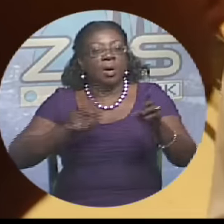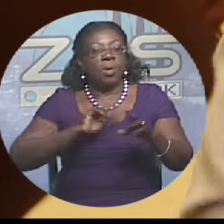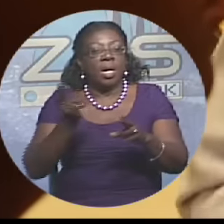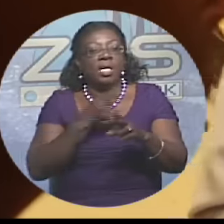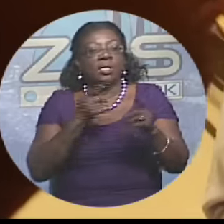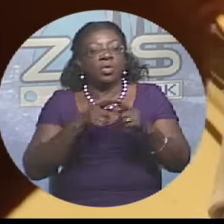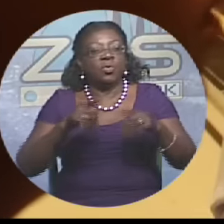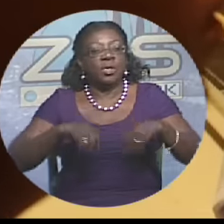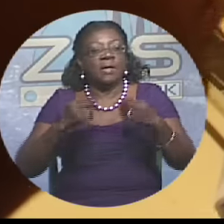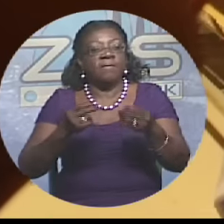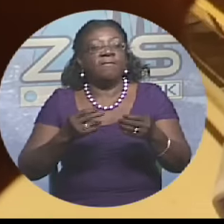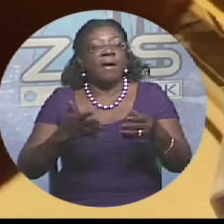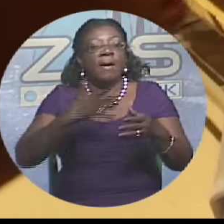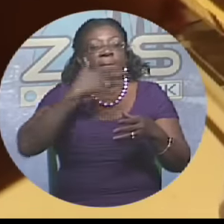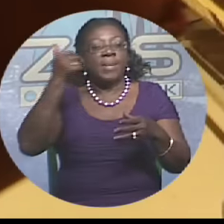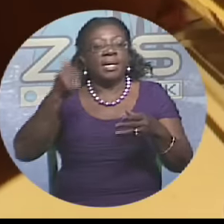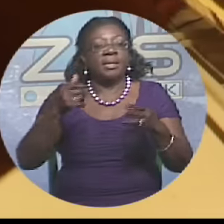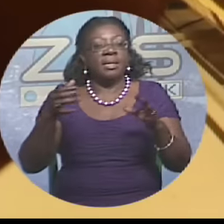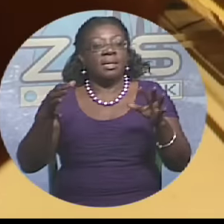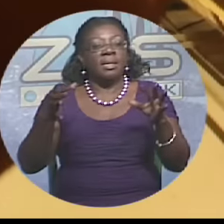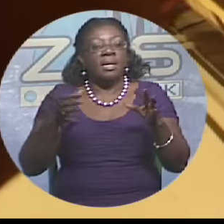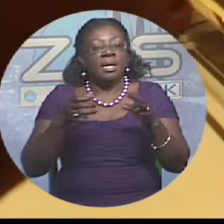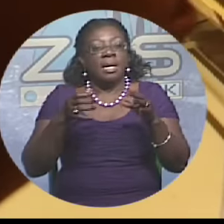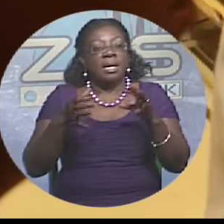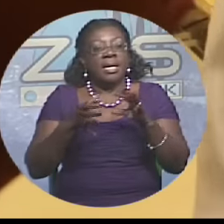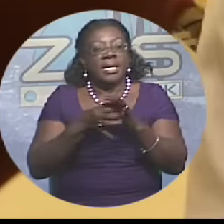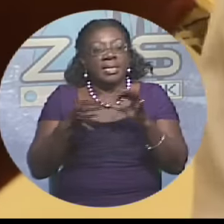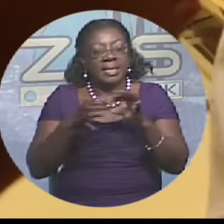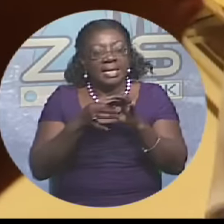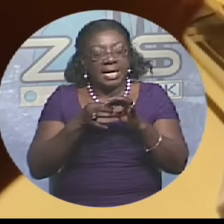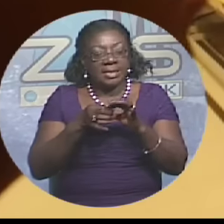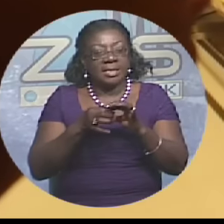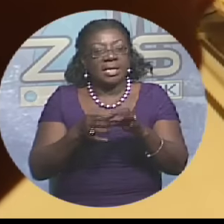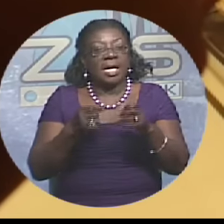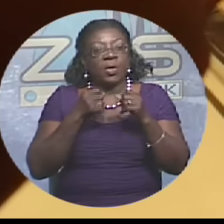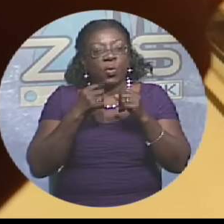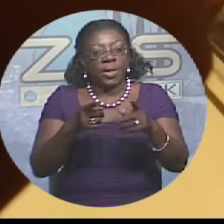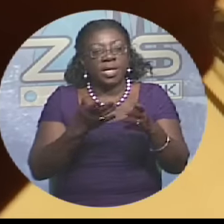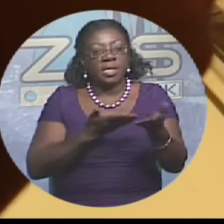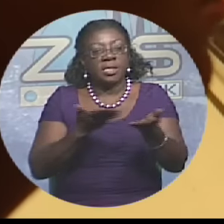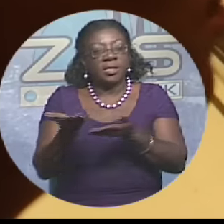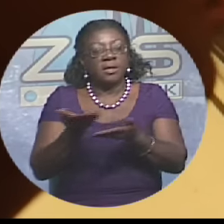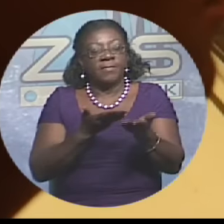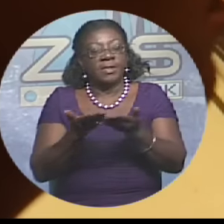to give higher internet speeds and also introduce our BTC IPTV